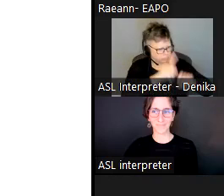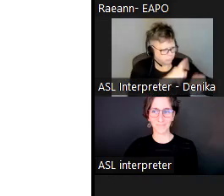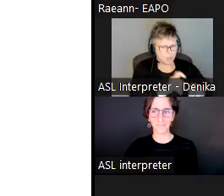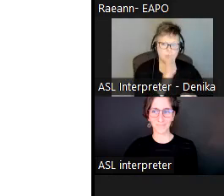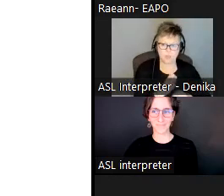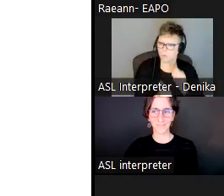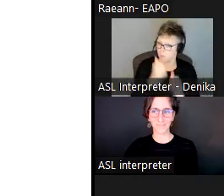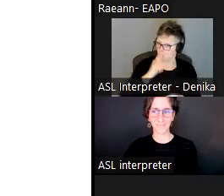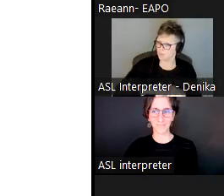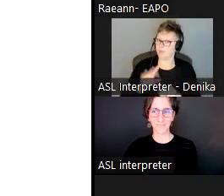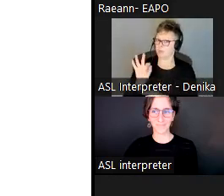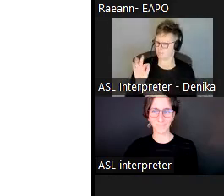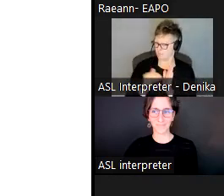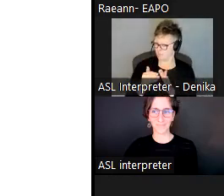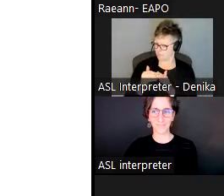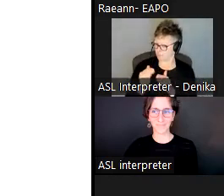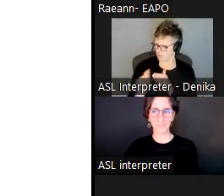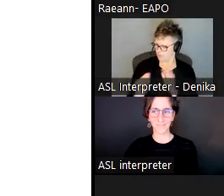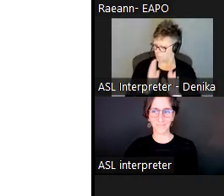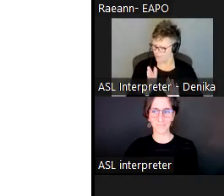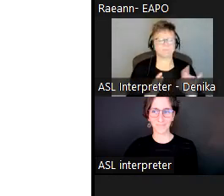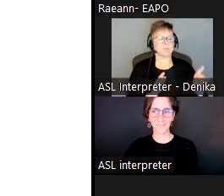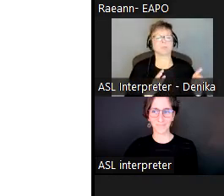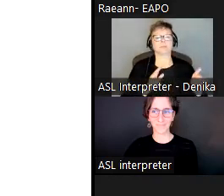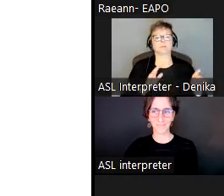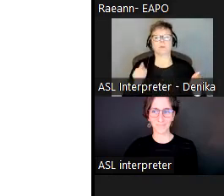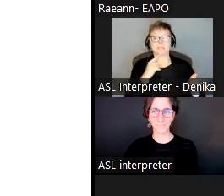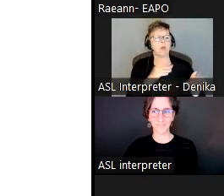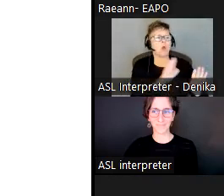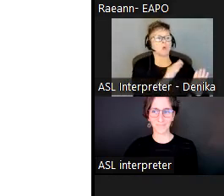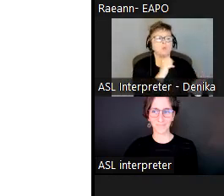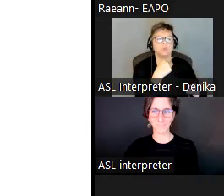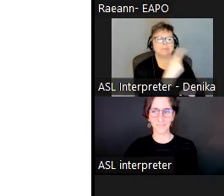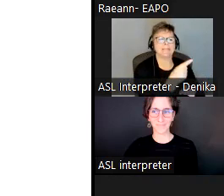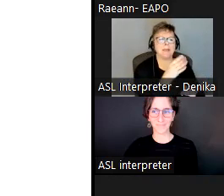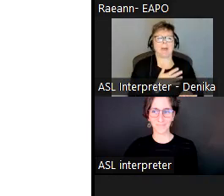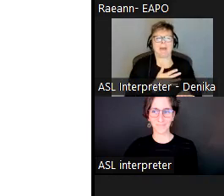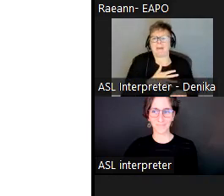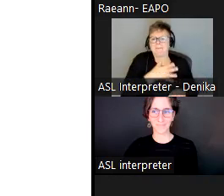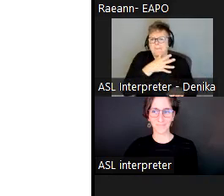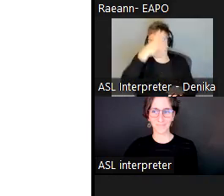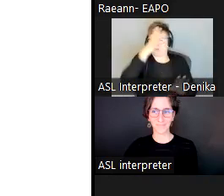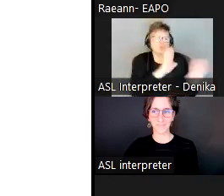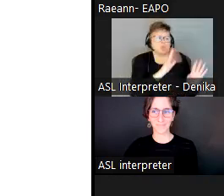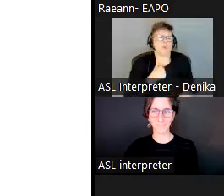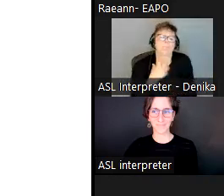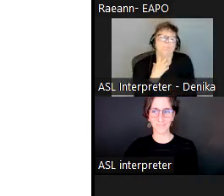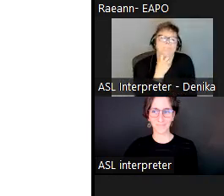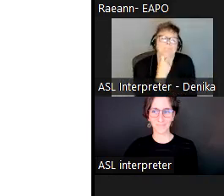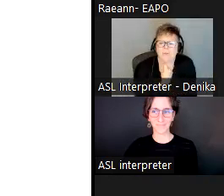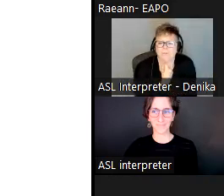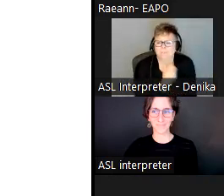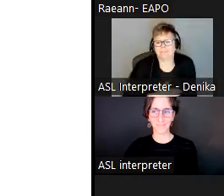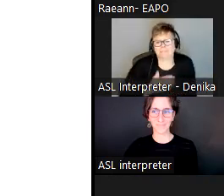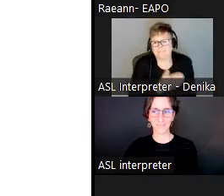So the grandchild will tell them not to tell his parents because he's embarrassed. He doesn't want to get in